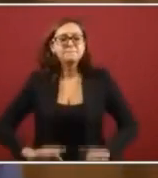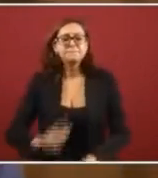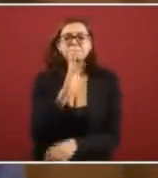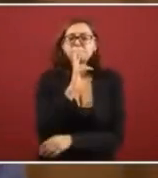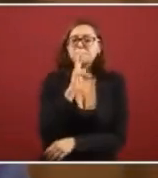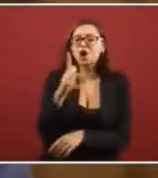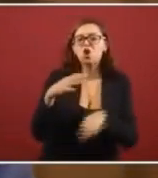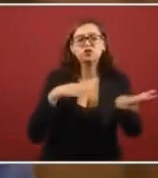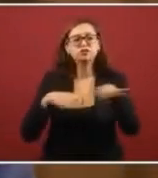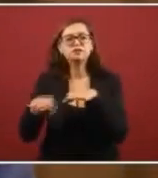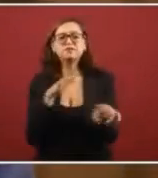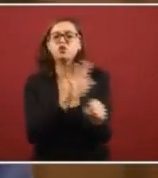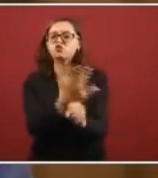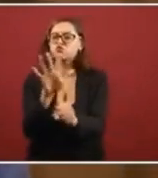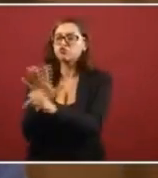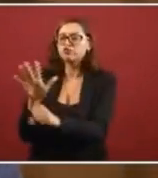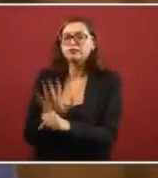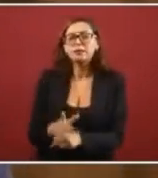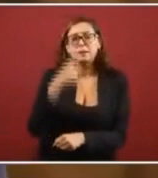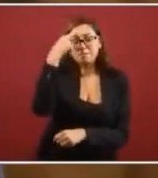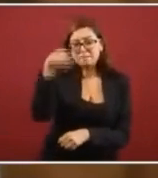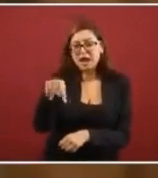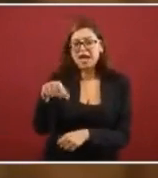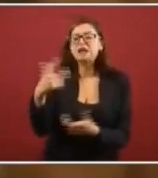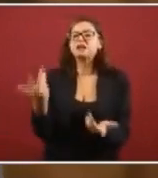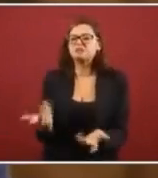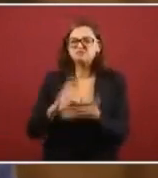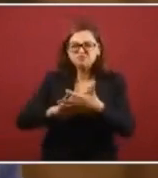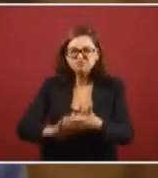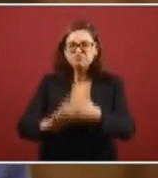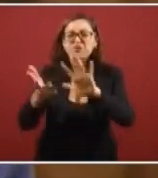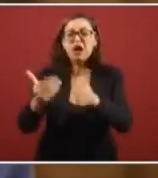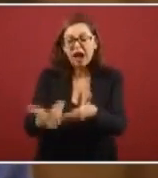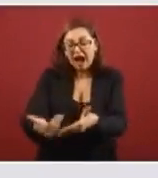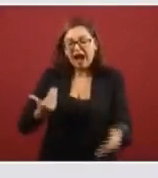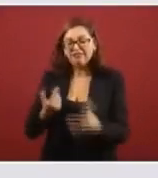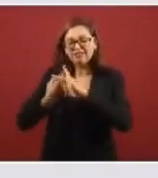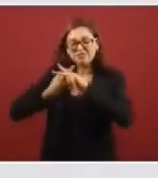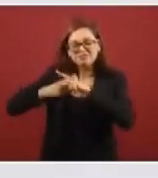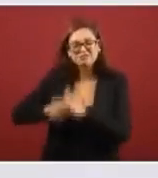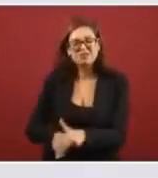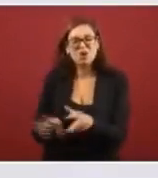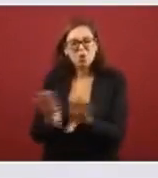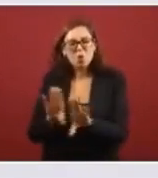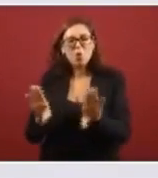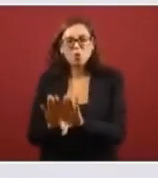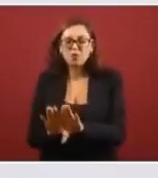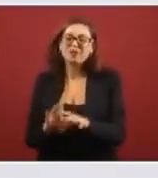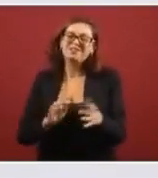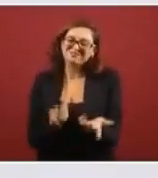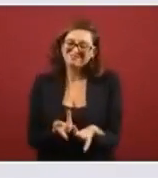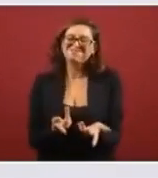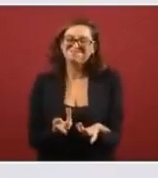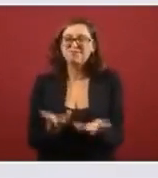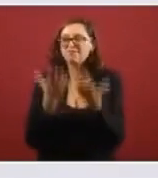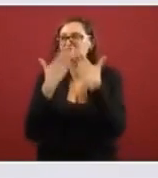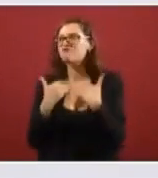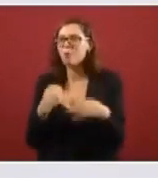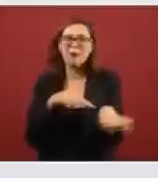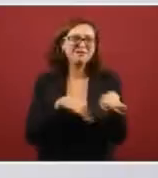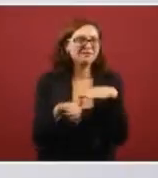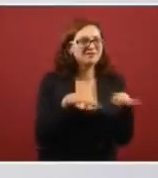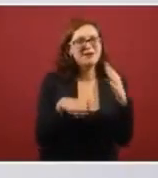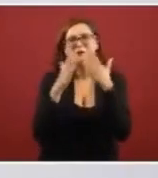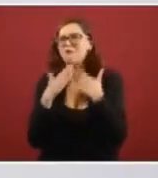in which they work to attend to the process of violence the principle thing that there be jobs